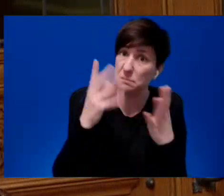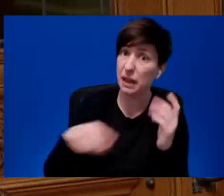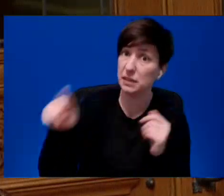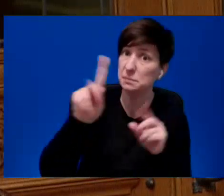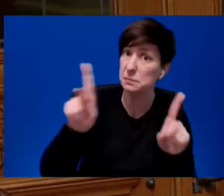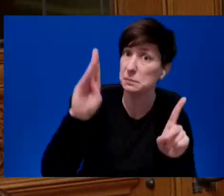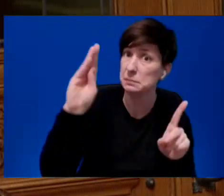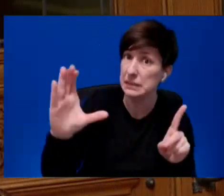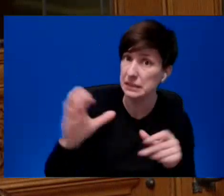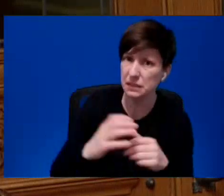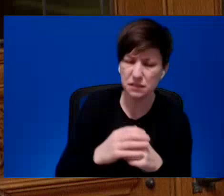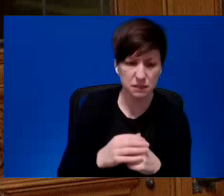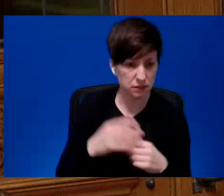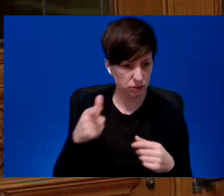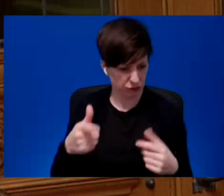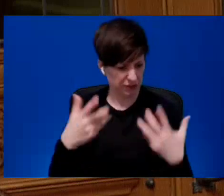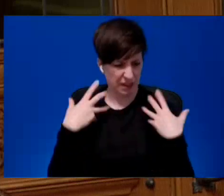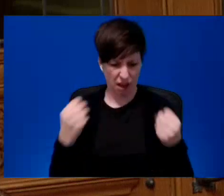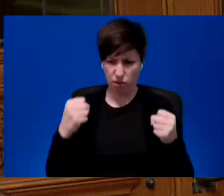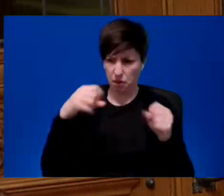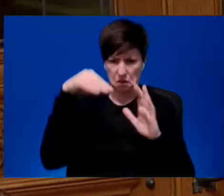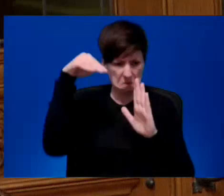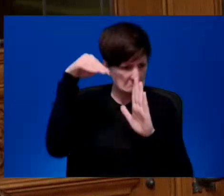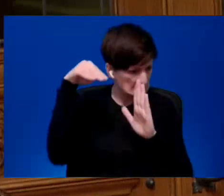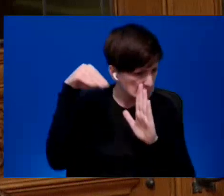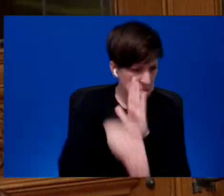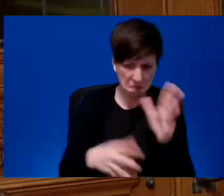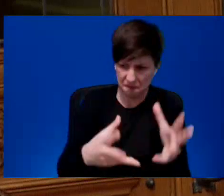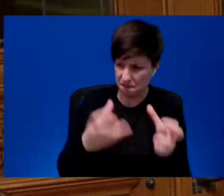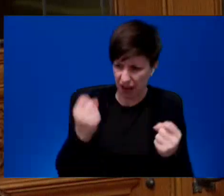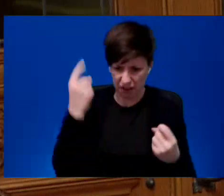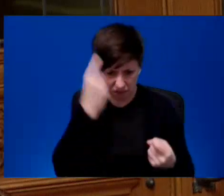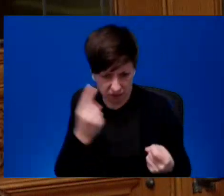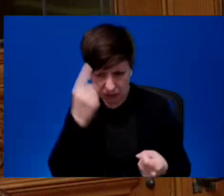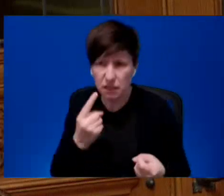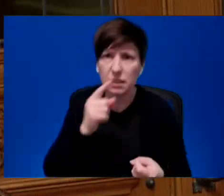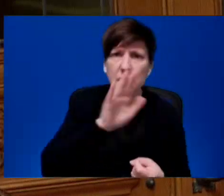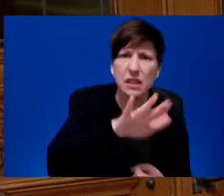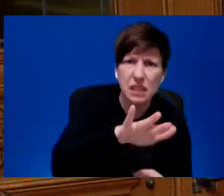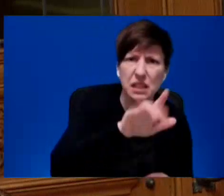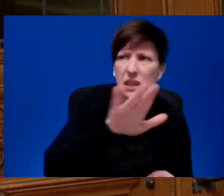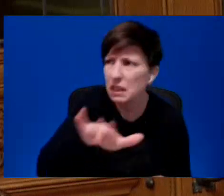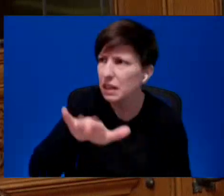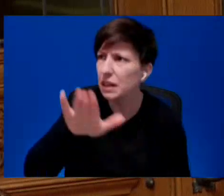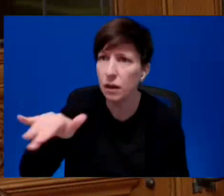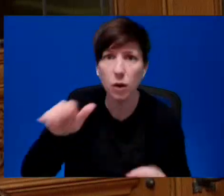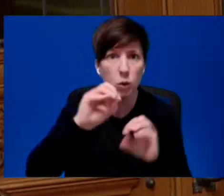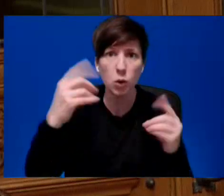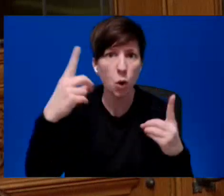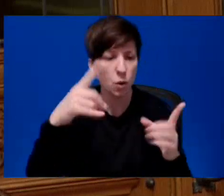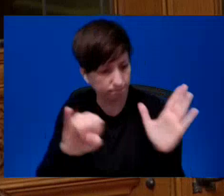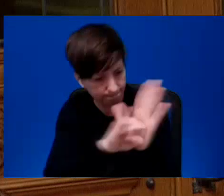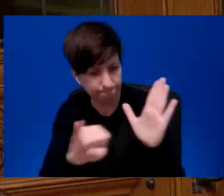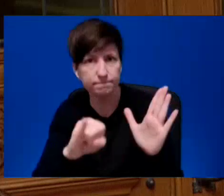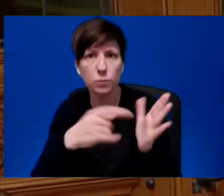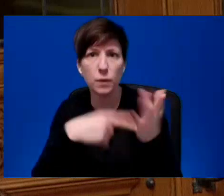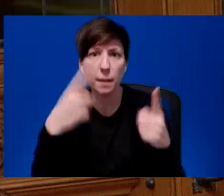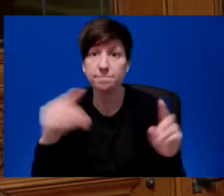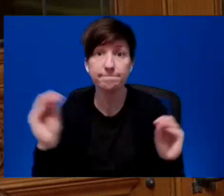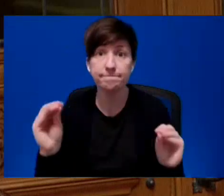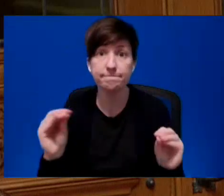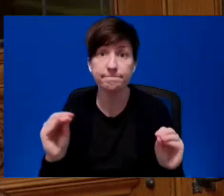rapidly declining health. Mr. Speaker, Sophia was diagnosed